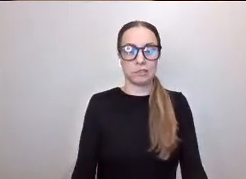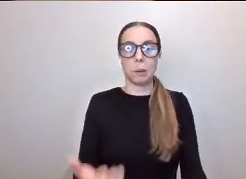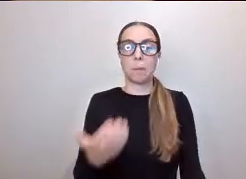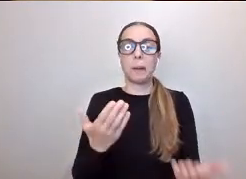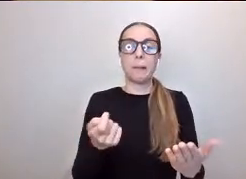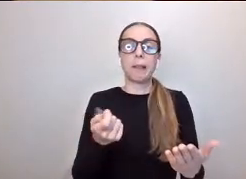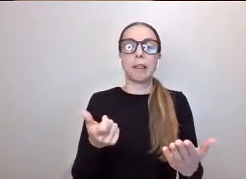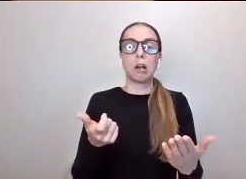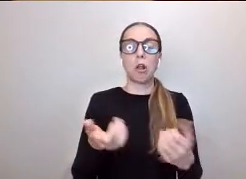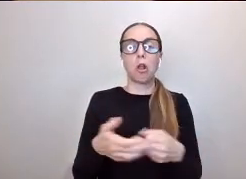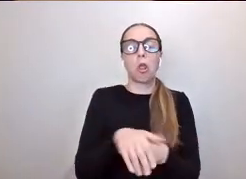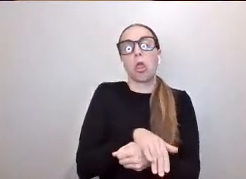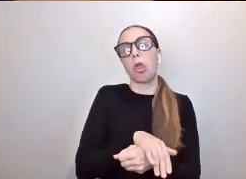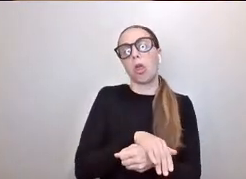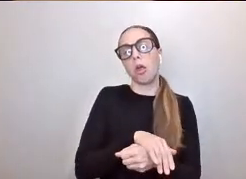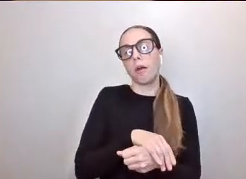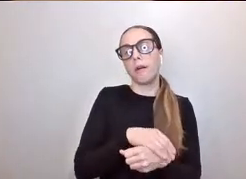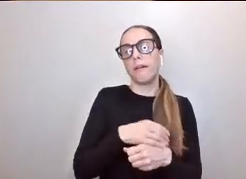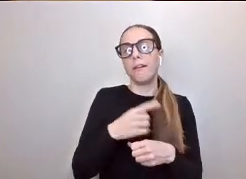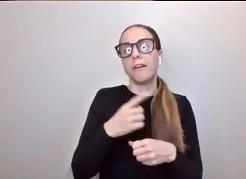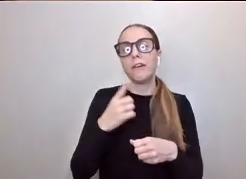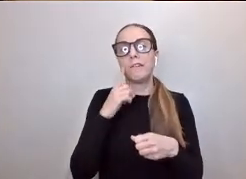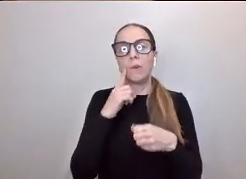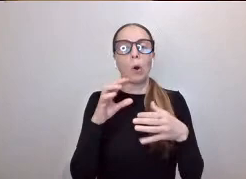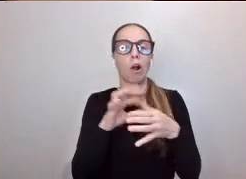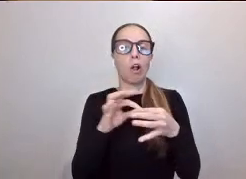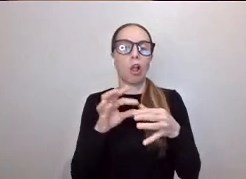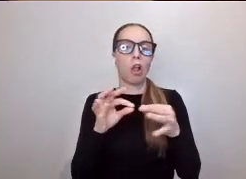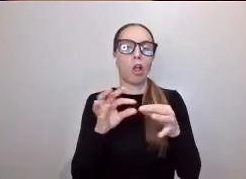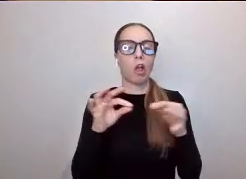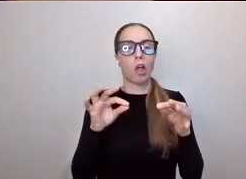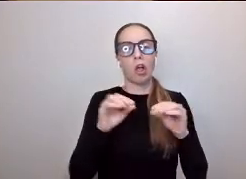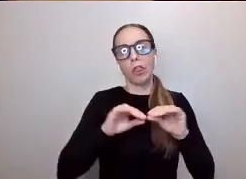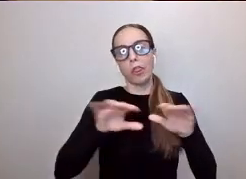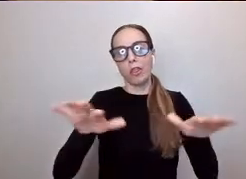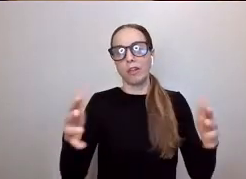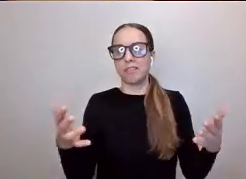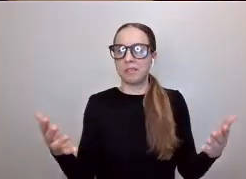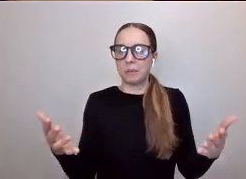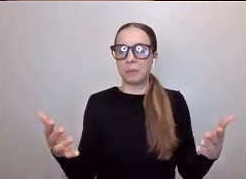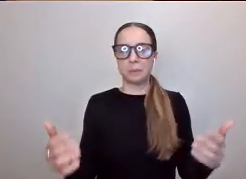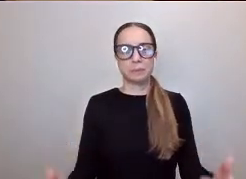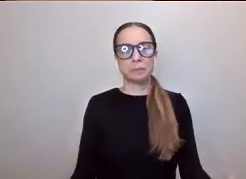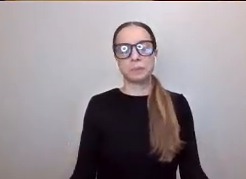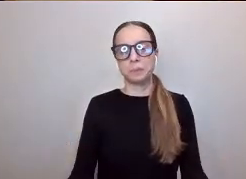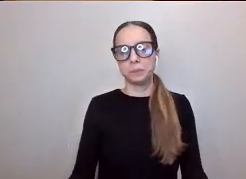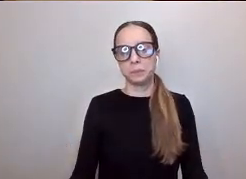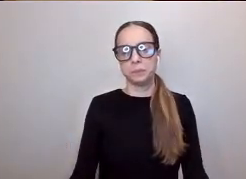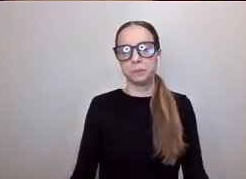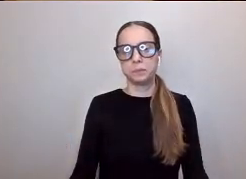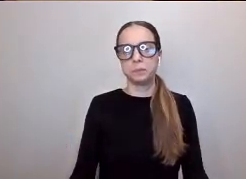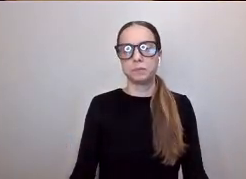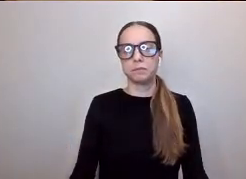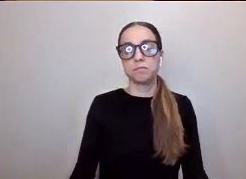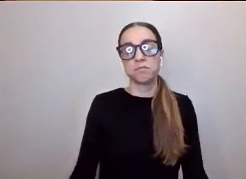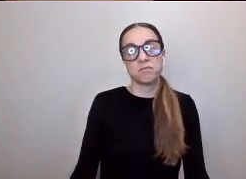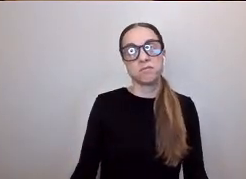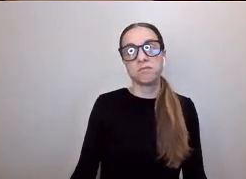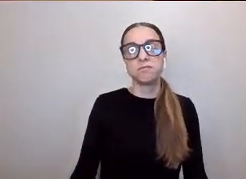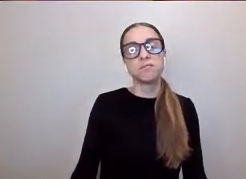for a narrative that's been put out there. I think it must be really difficult, especially for the mayor, who,